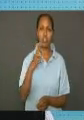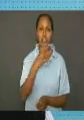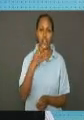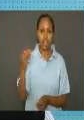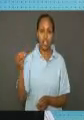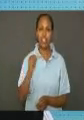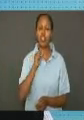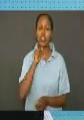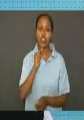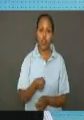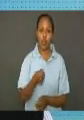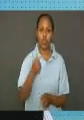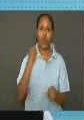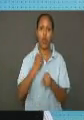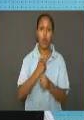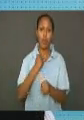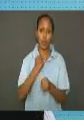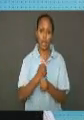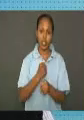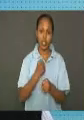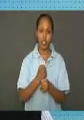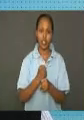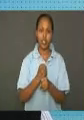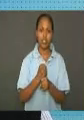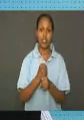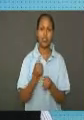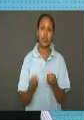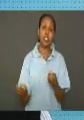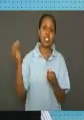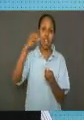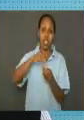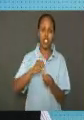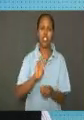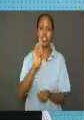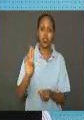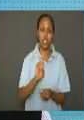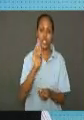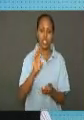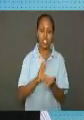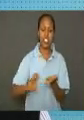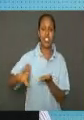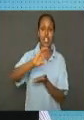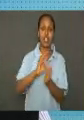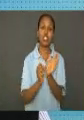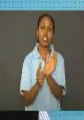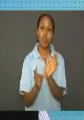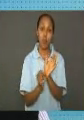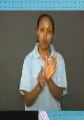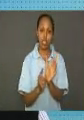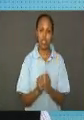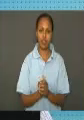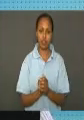and NOT operations besides using circuit symbols.